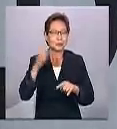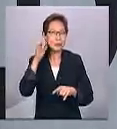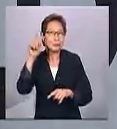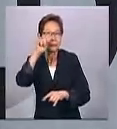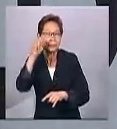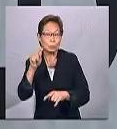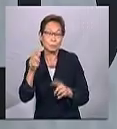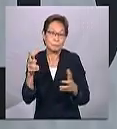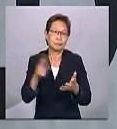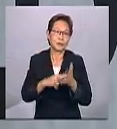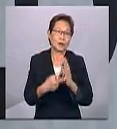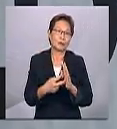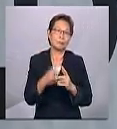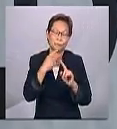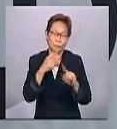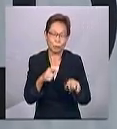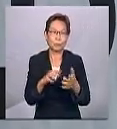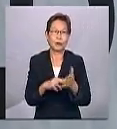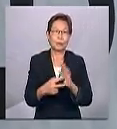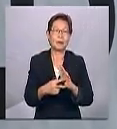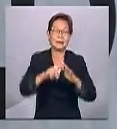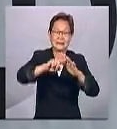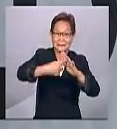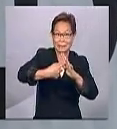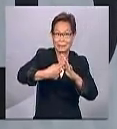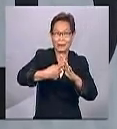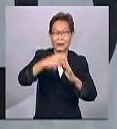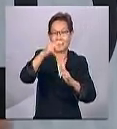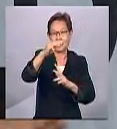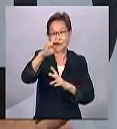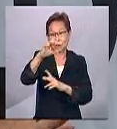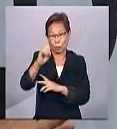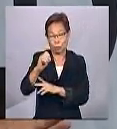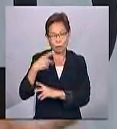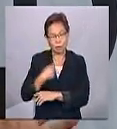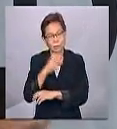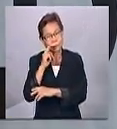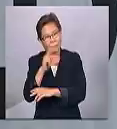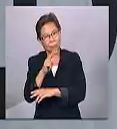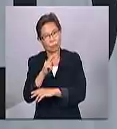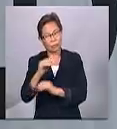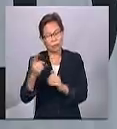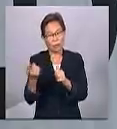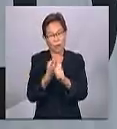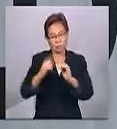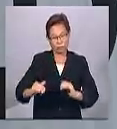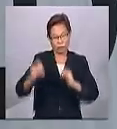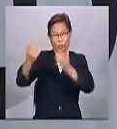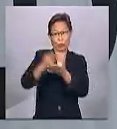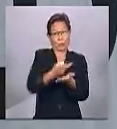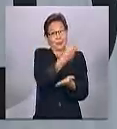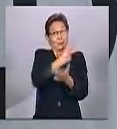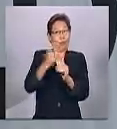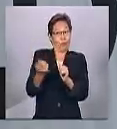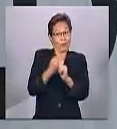So in terms of the implementation of this MCO, we look into the first phase, that is 2 weeks ago.